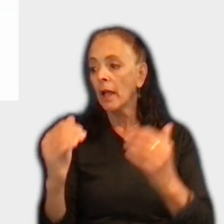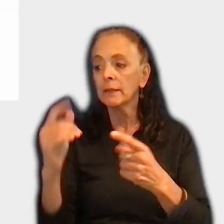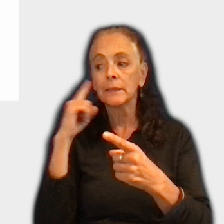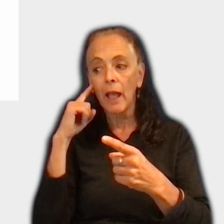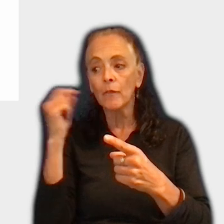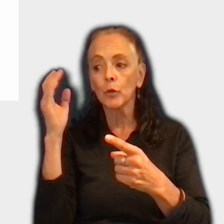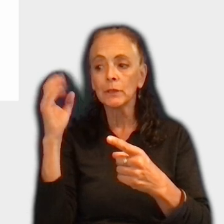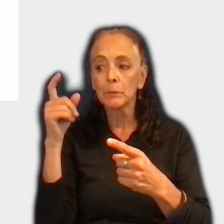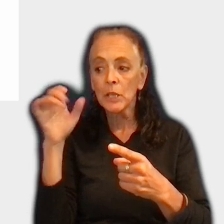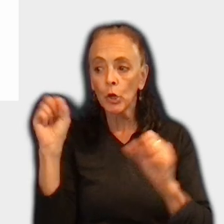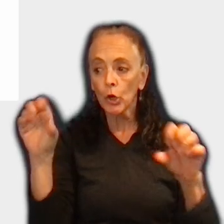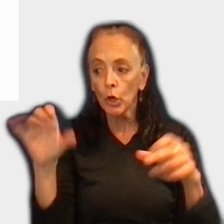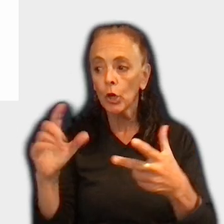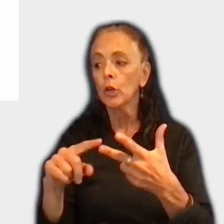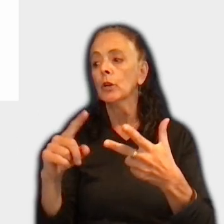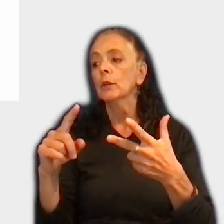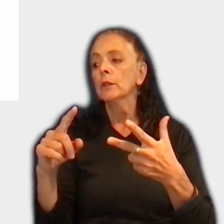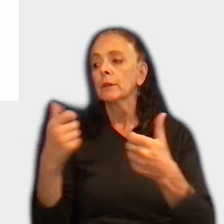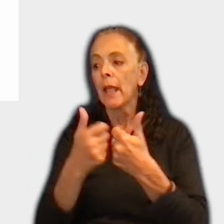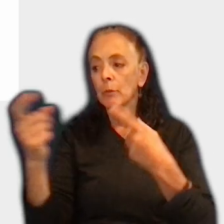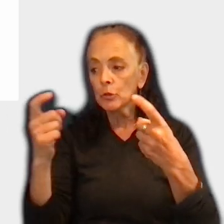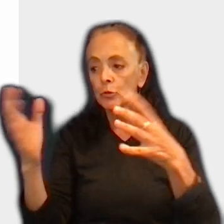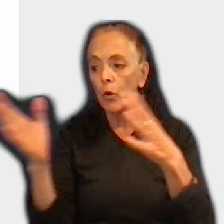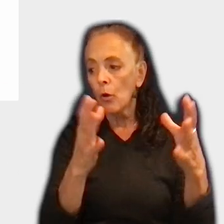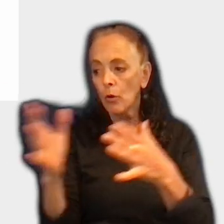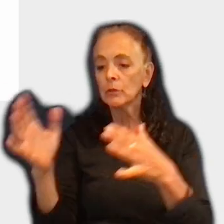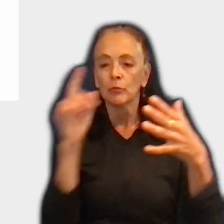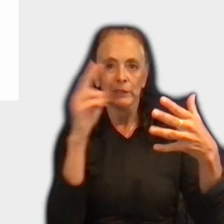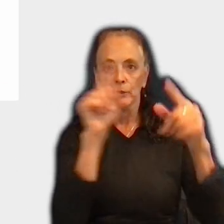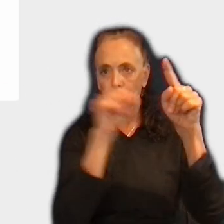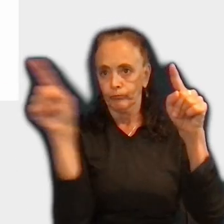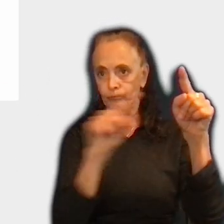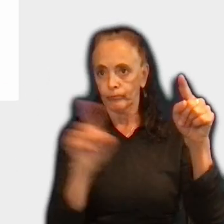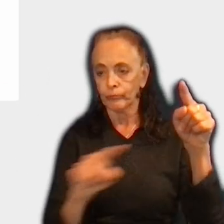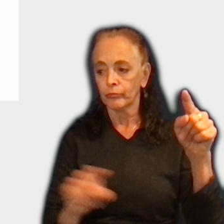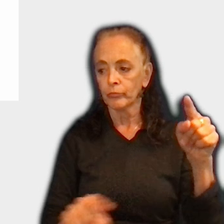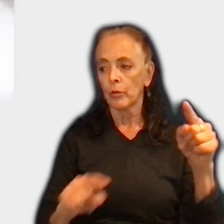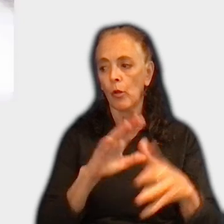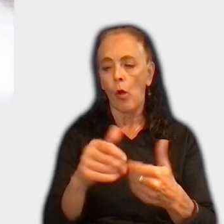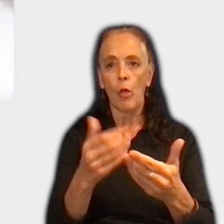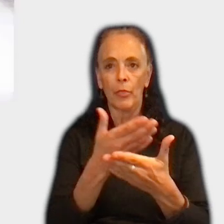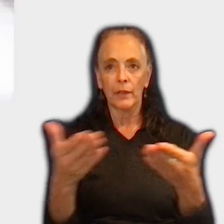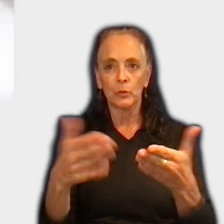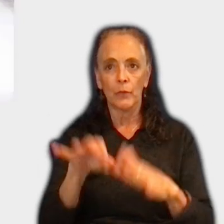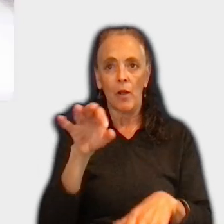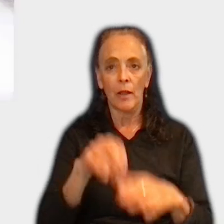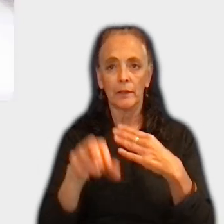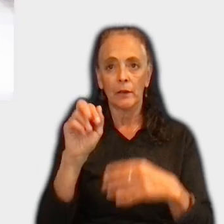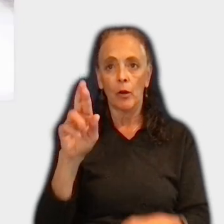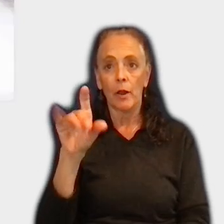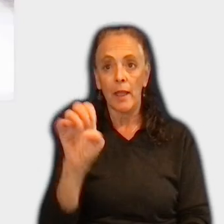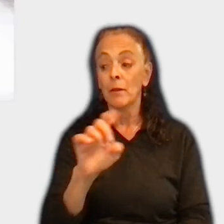control and that's all the component that can be we can say that this is divine in the market but actually